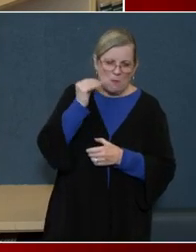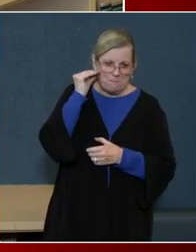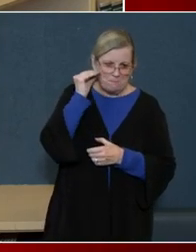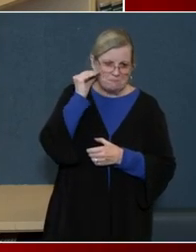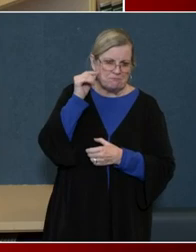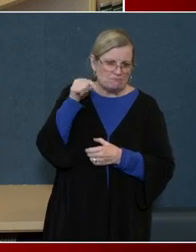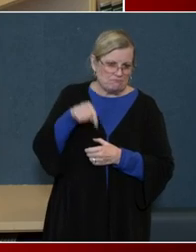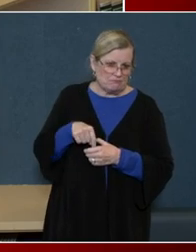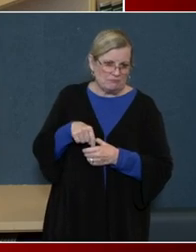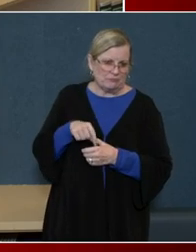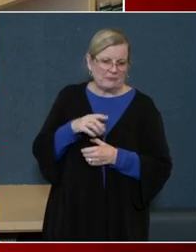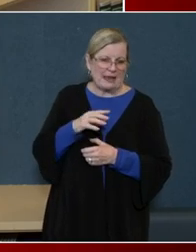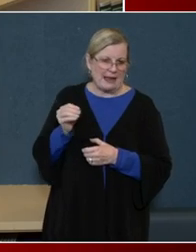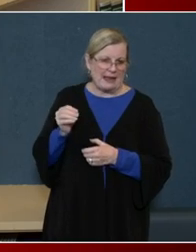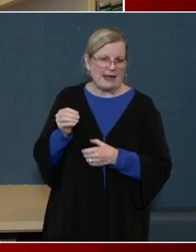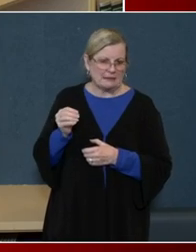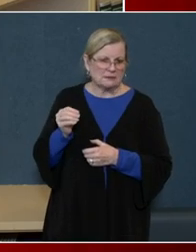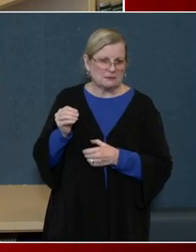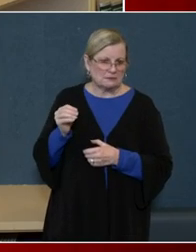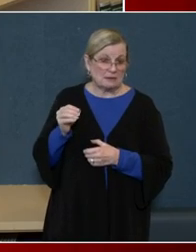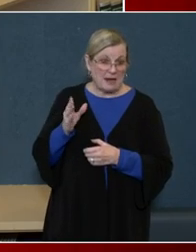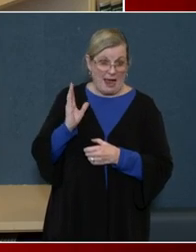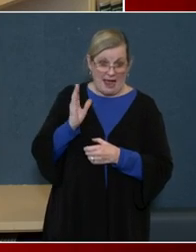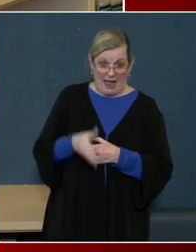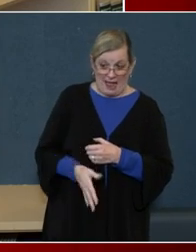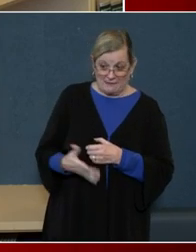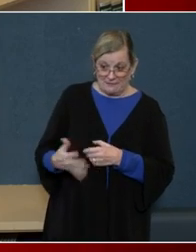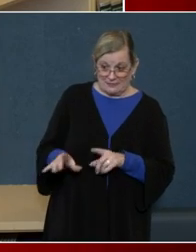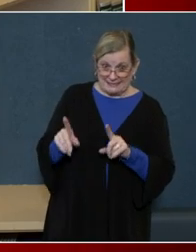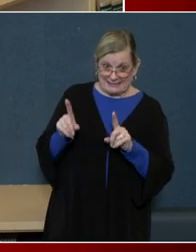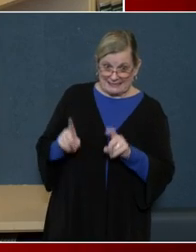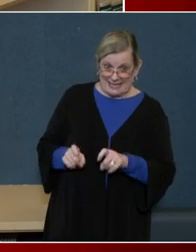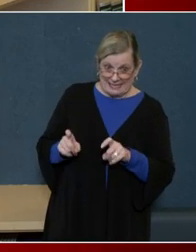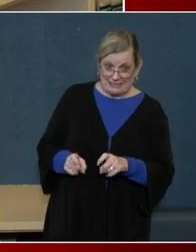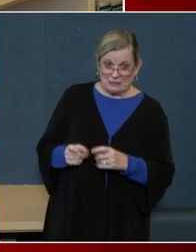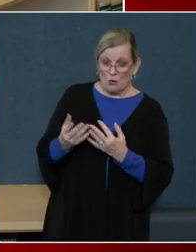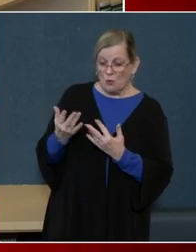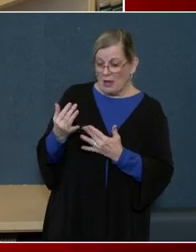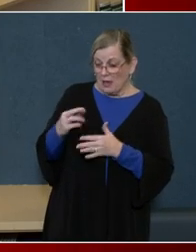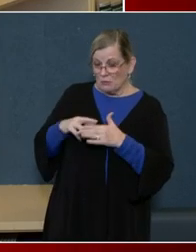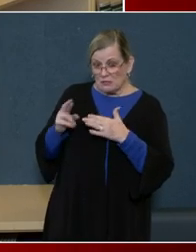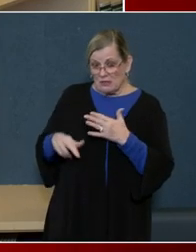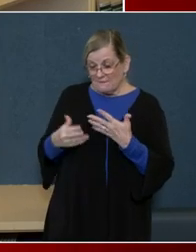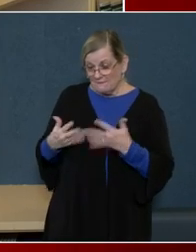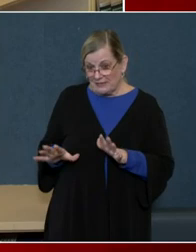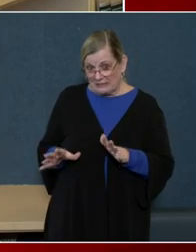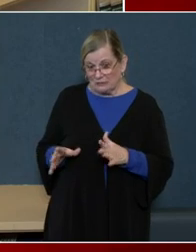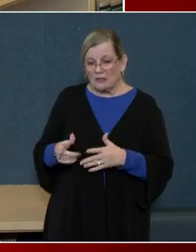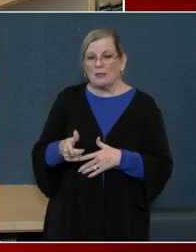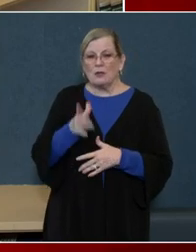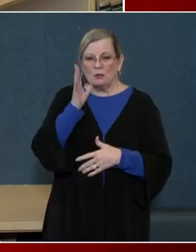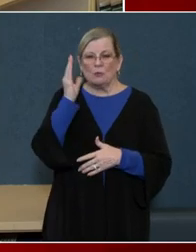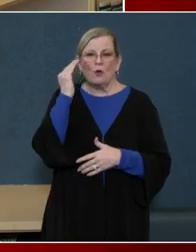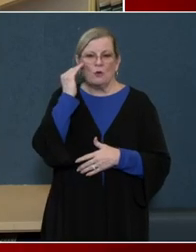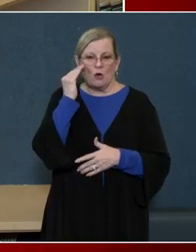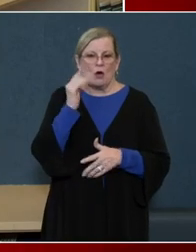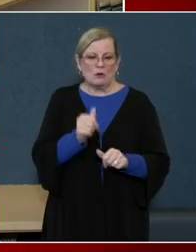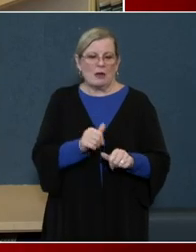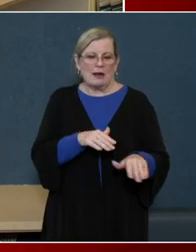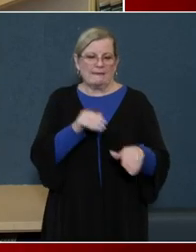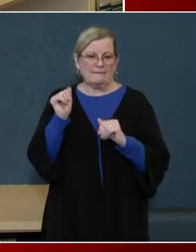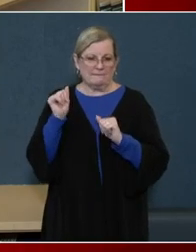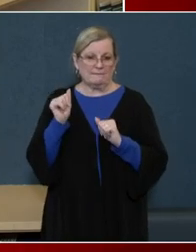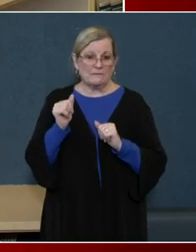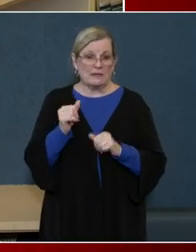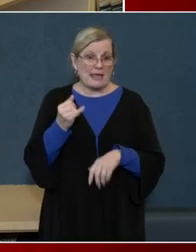would stay home once they had been tested, awaiting those results. And if you were the close contact of someone, if you had not yet